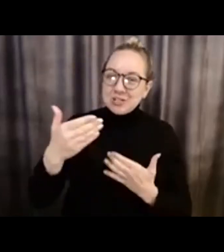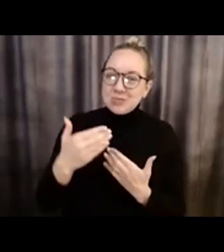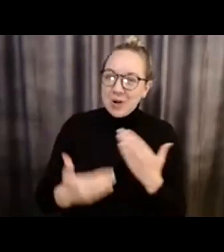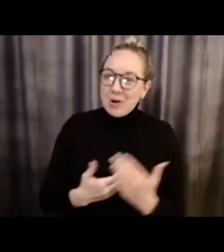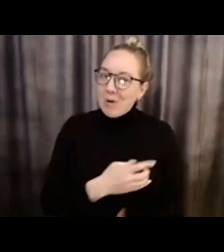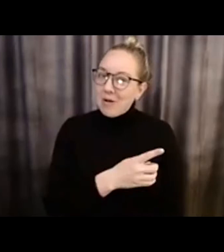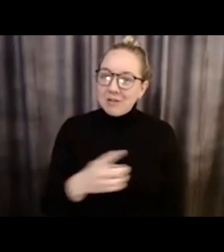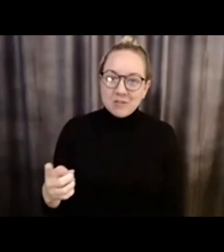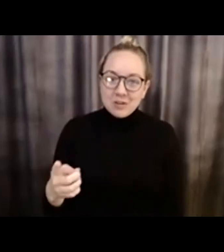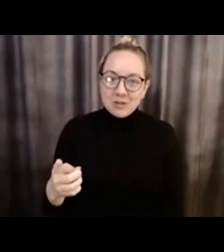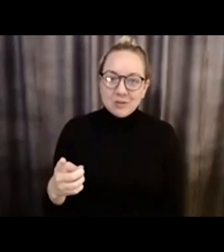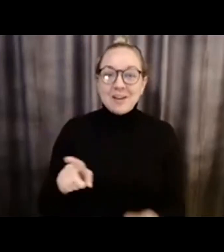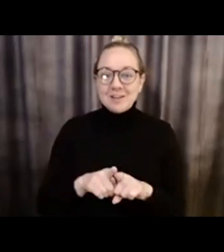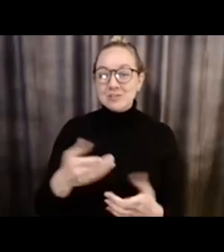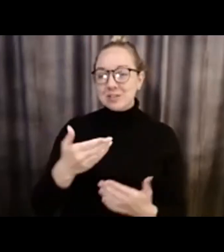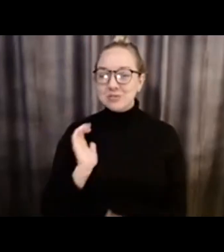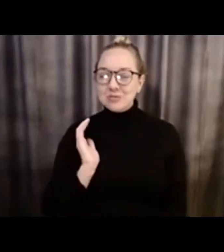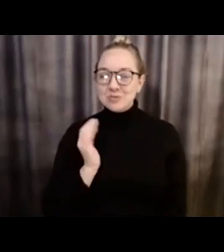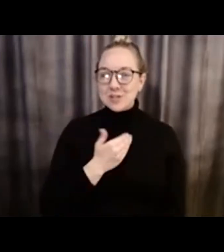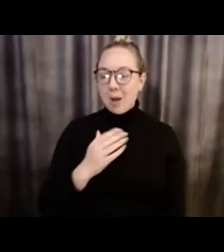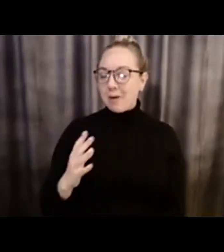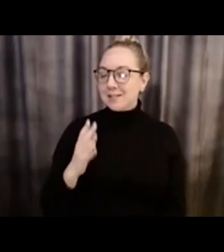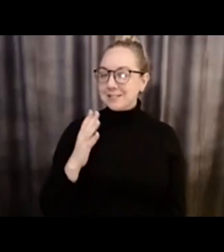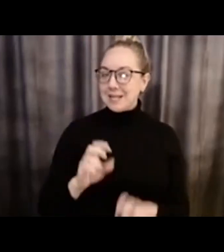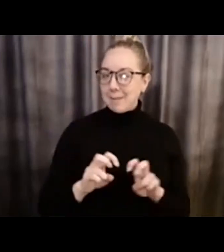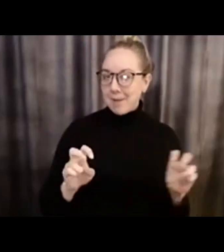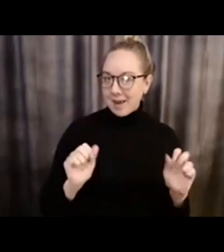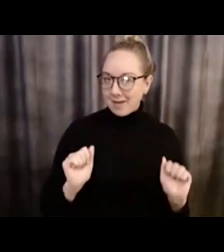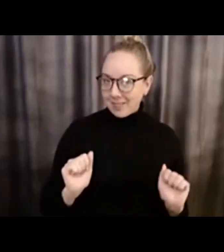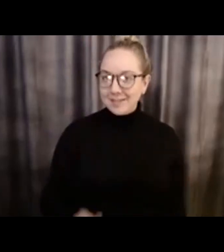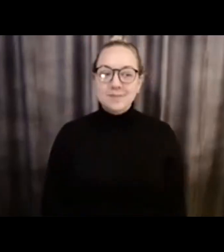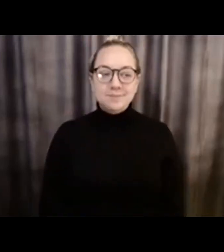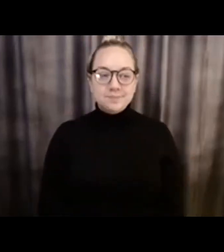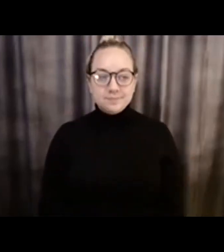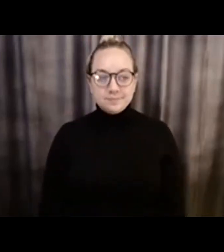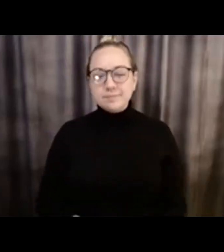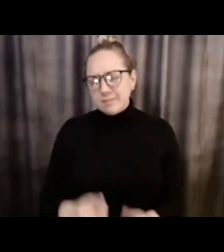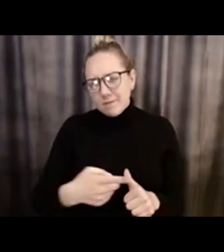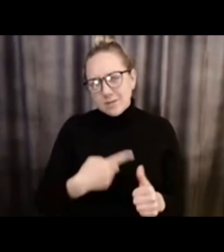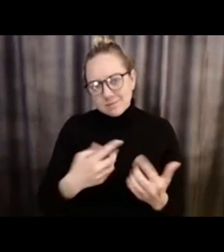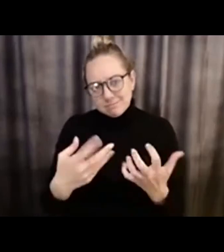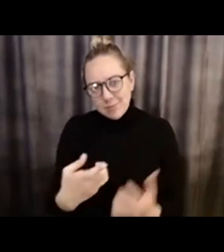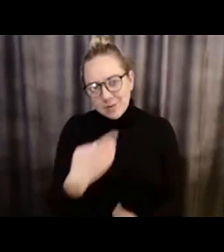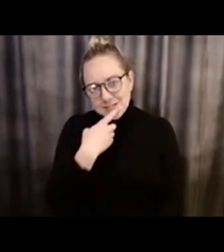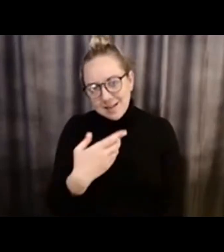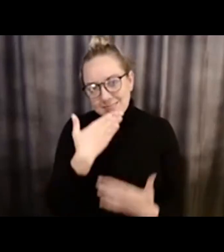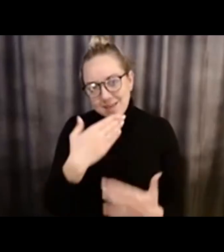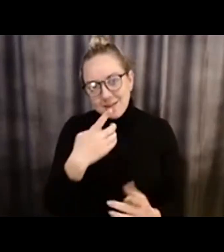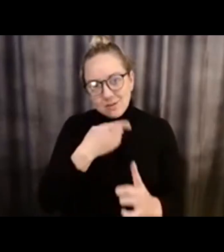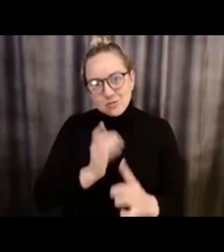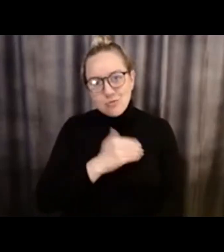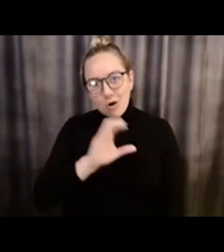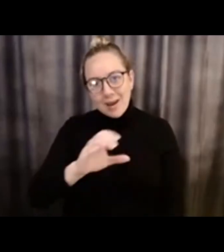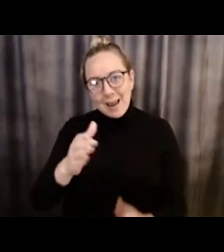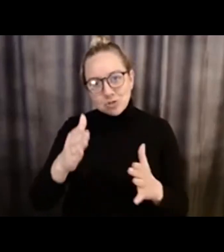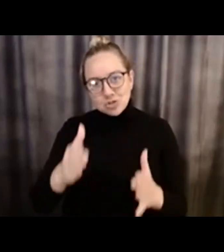introduce our esteemed panel. But first, I also want to say thank you to our captioner